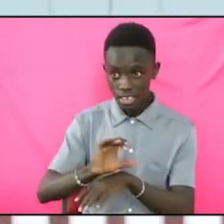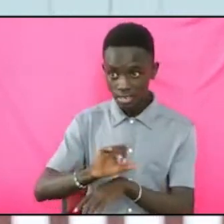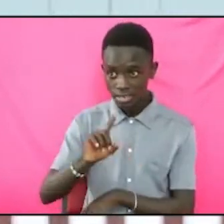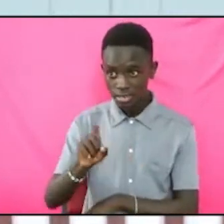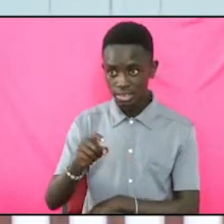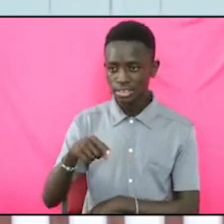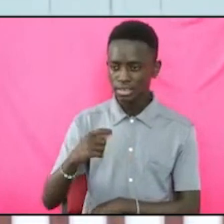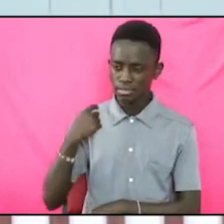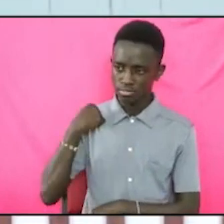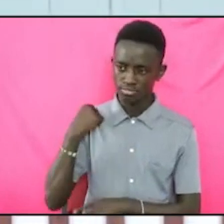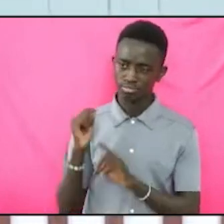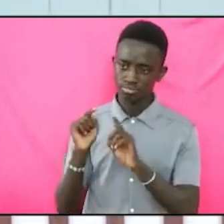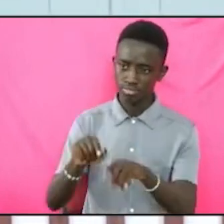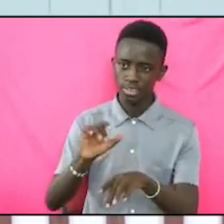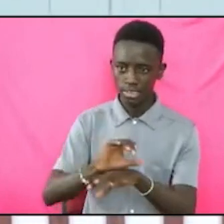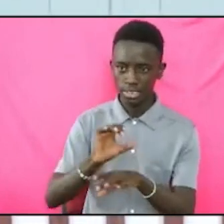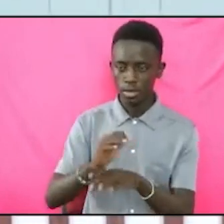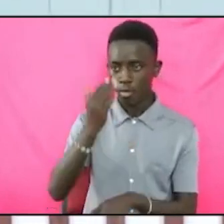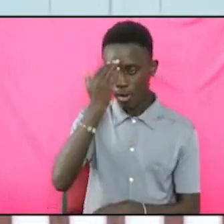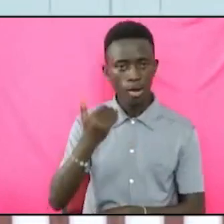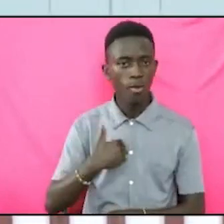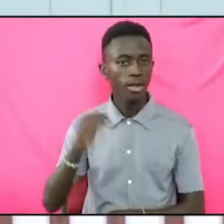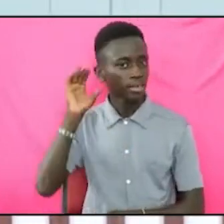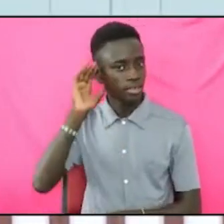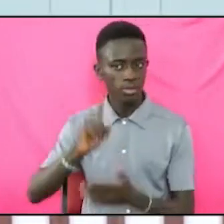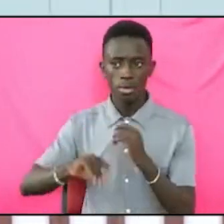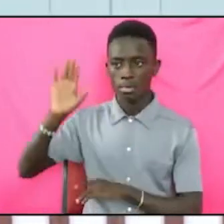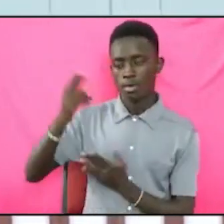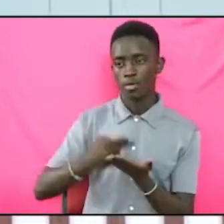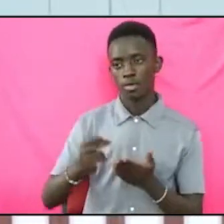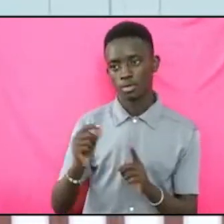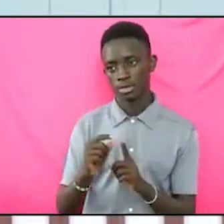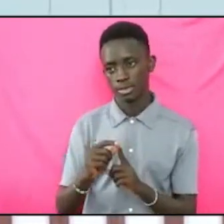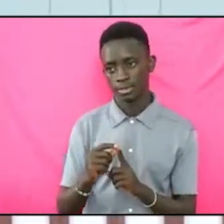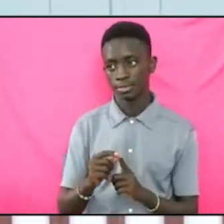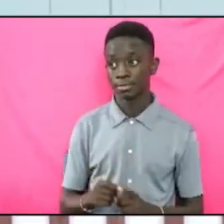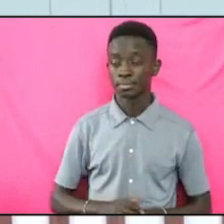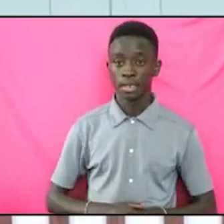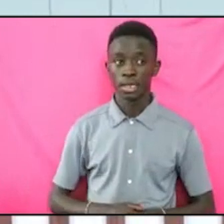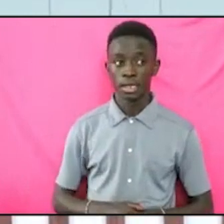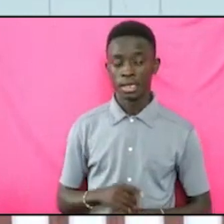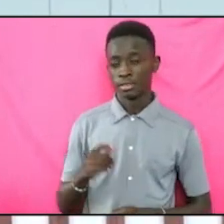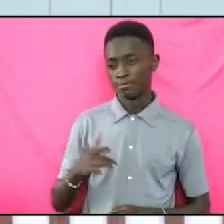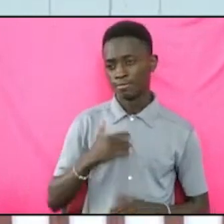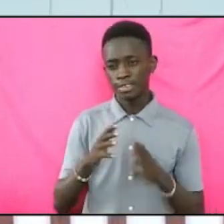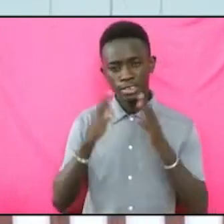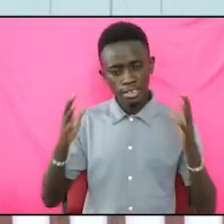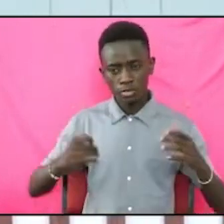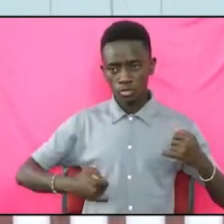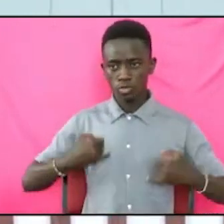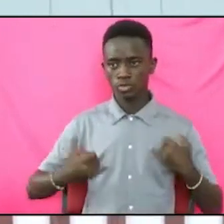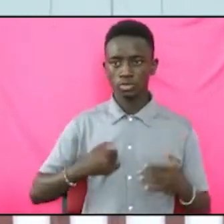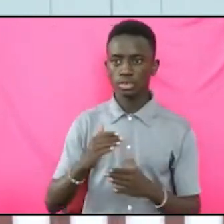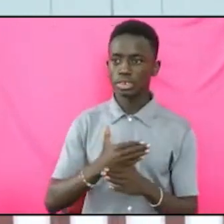fellowship with him as we listen to his holy word. It gives me great joy to share from God's word today and the